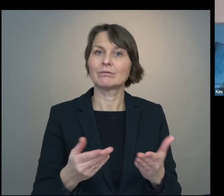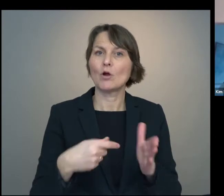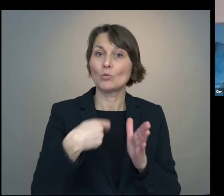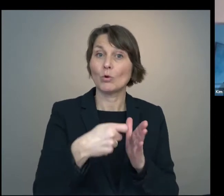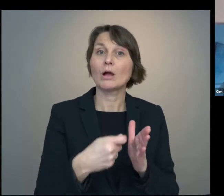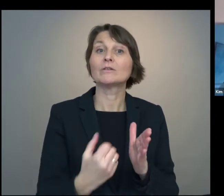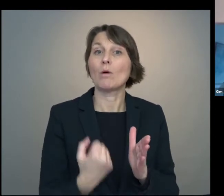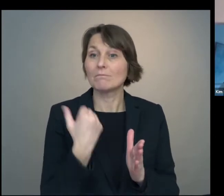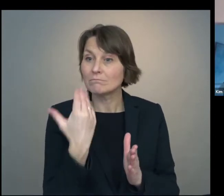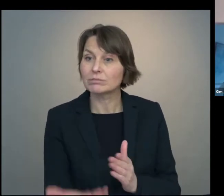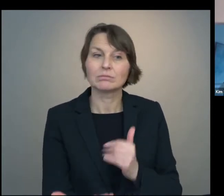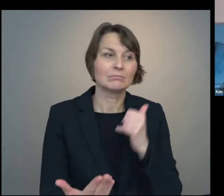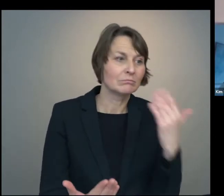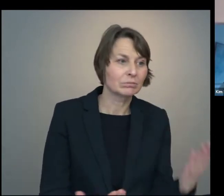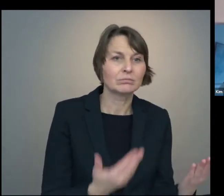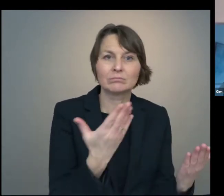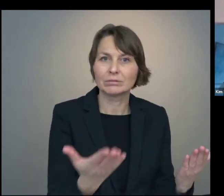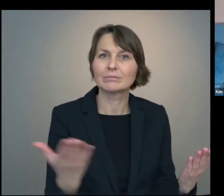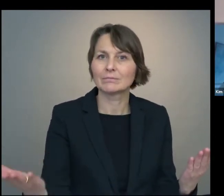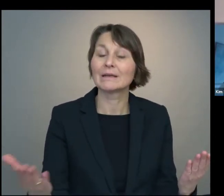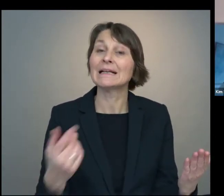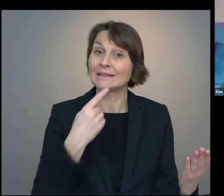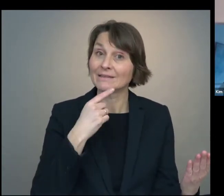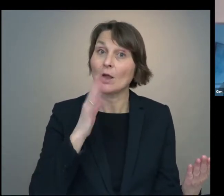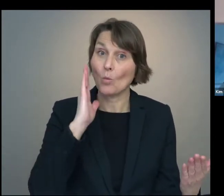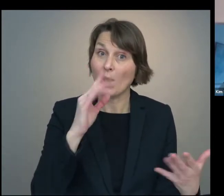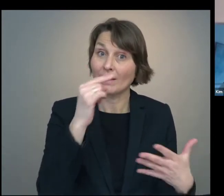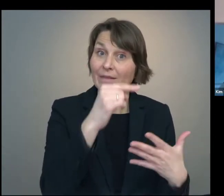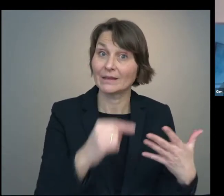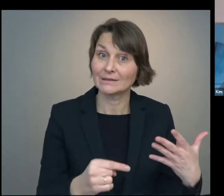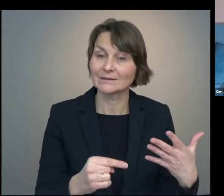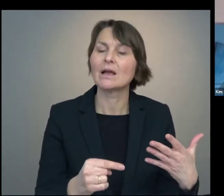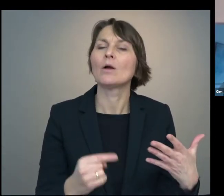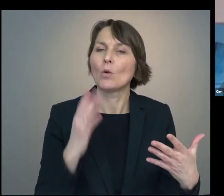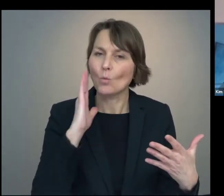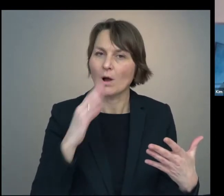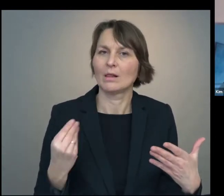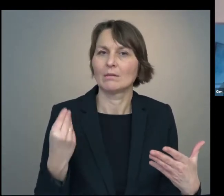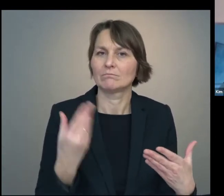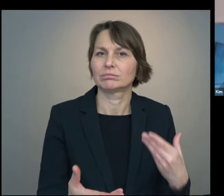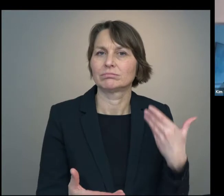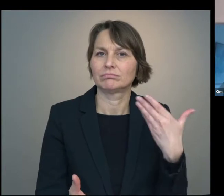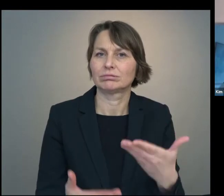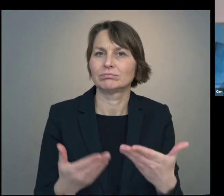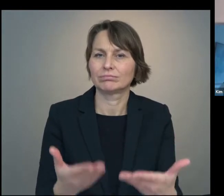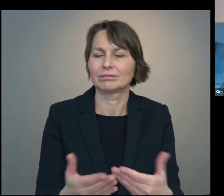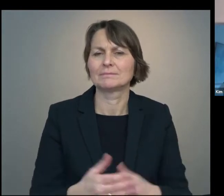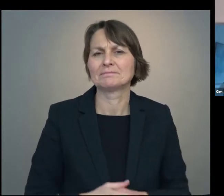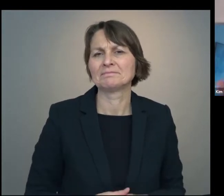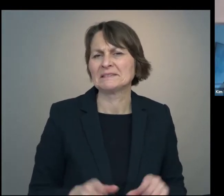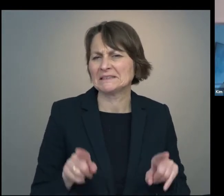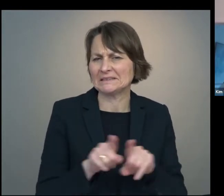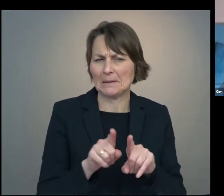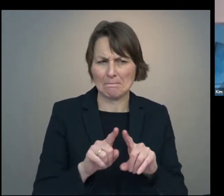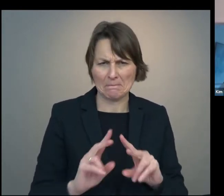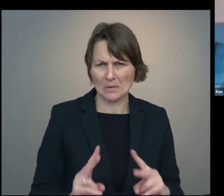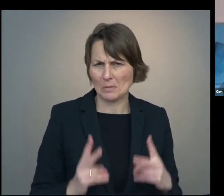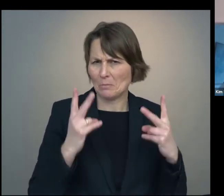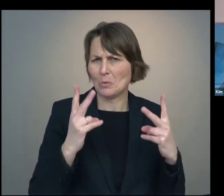delivers as it's supposed, as it has said it will deliver, as well as it's been important for us. I